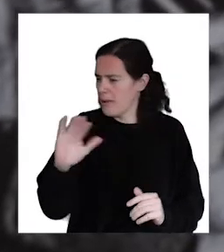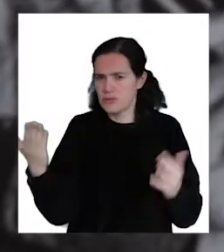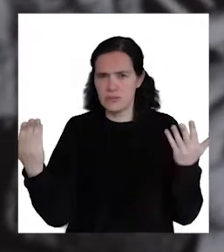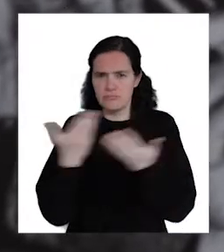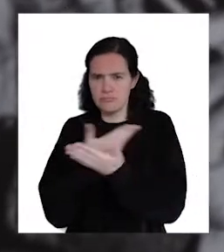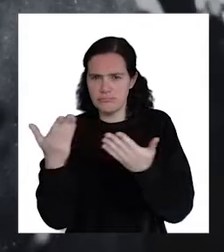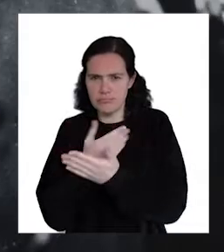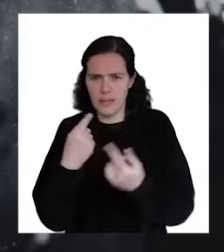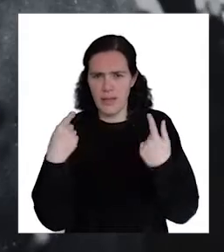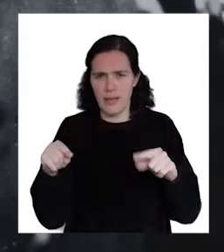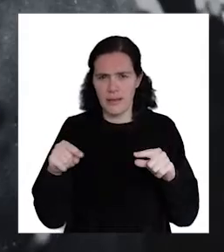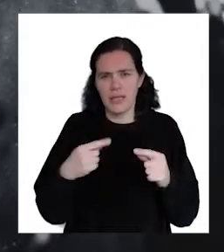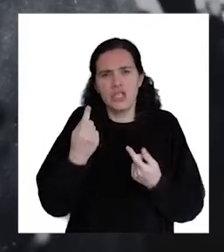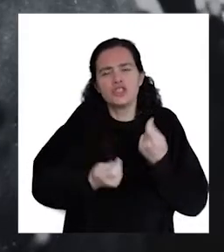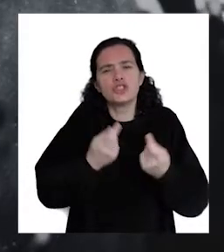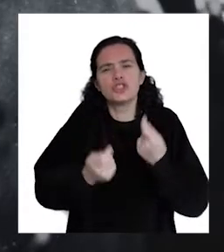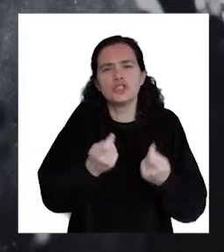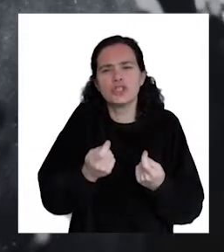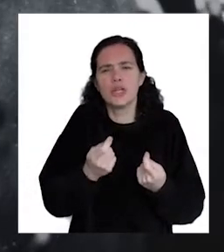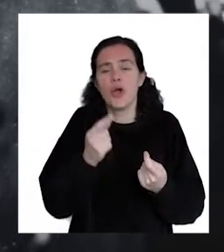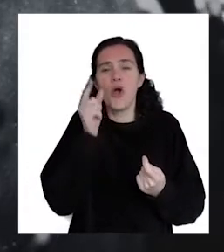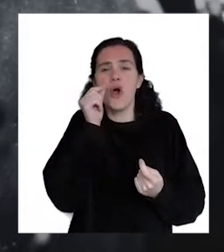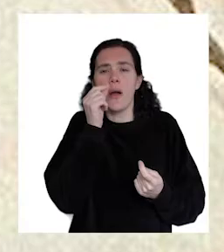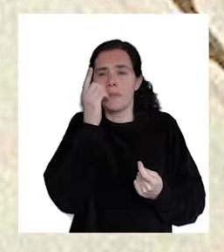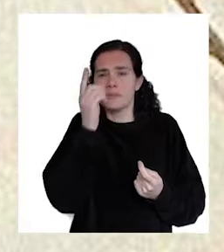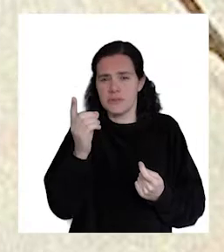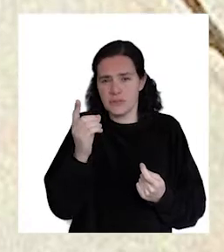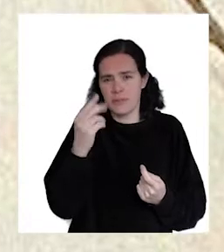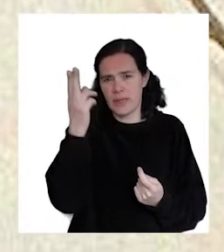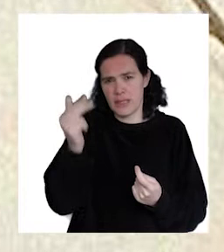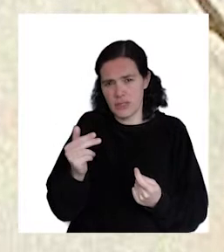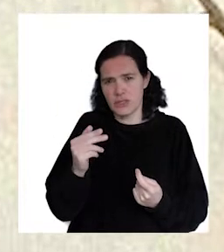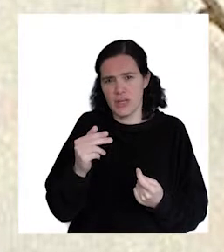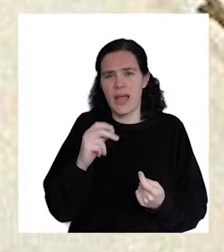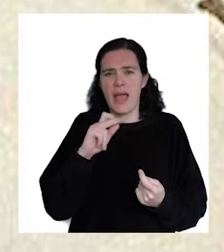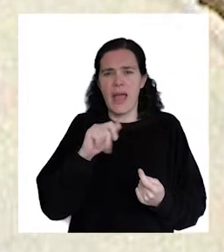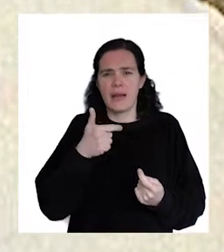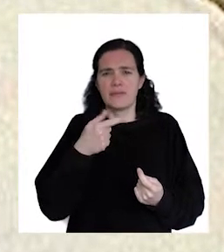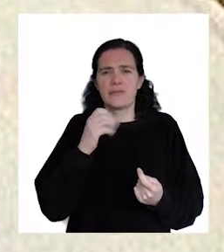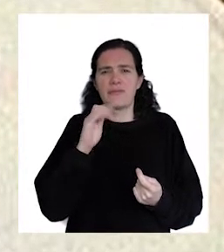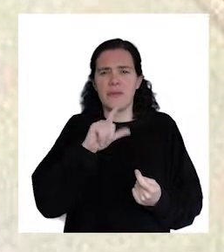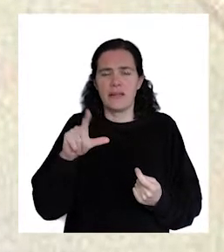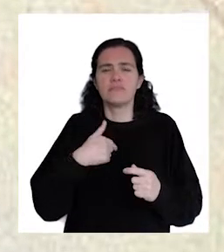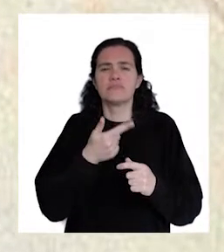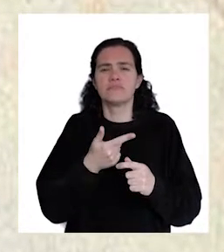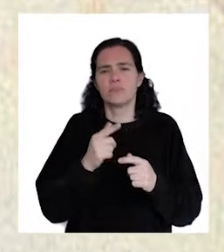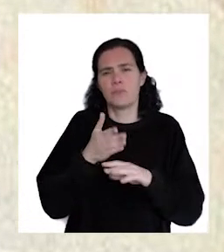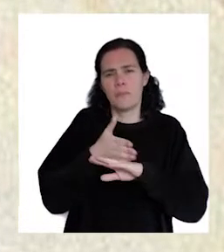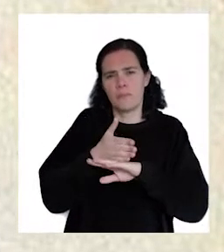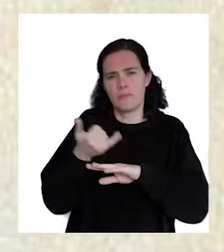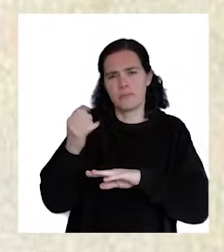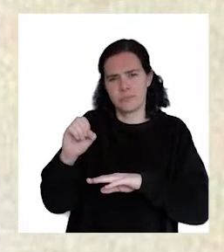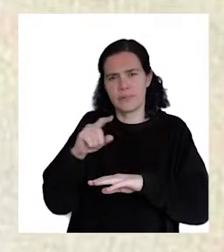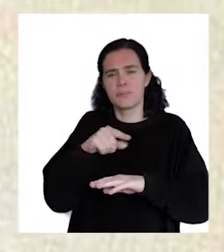another. Little bit like the German artist John Ertfeld during the mid-20th century that was